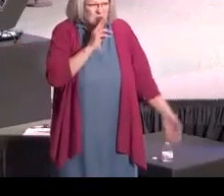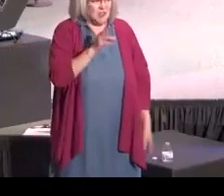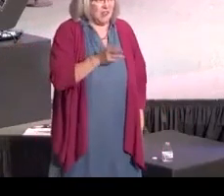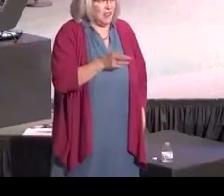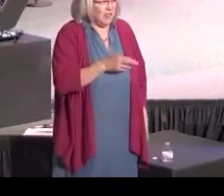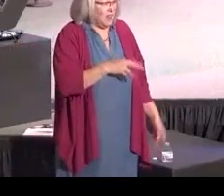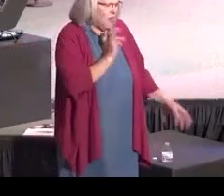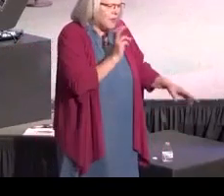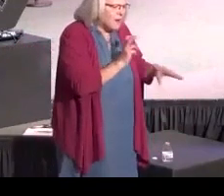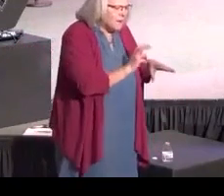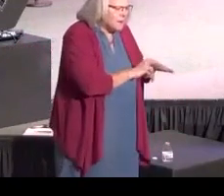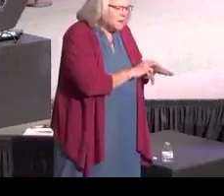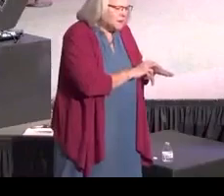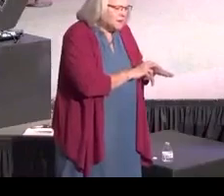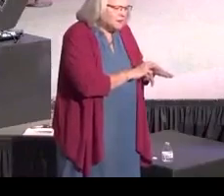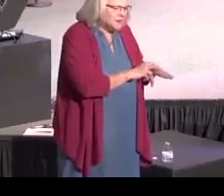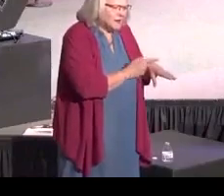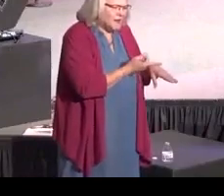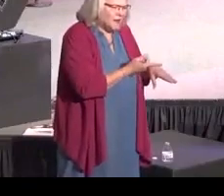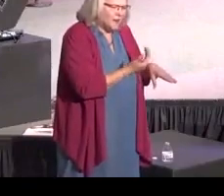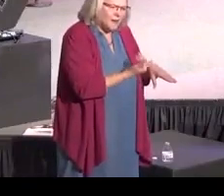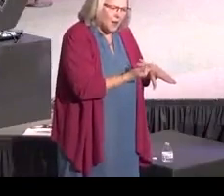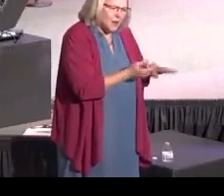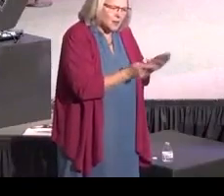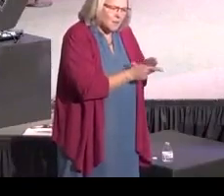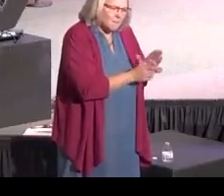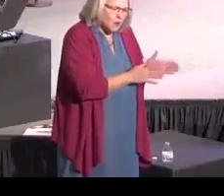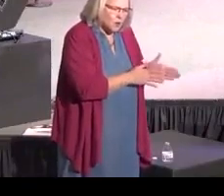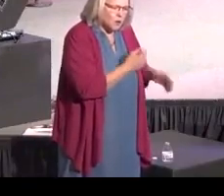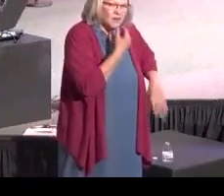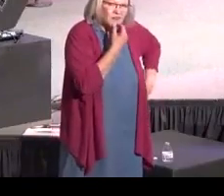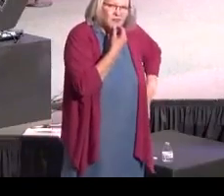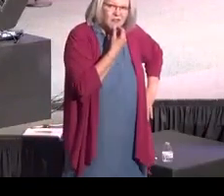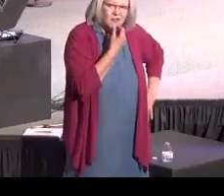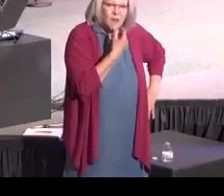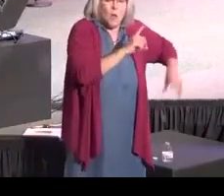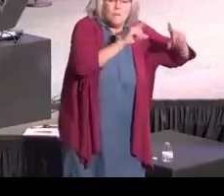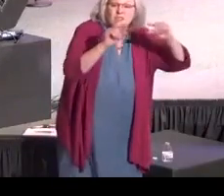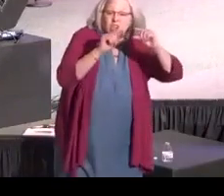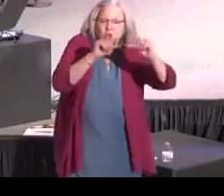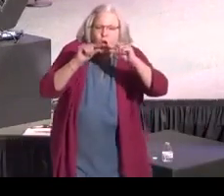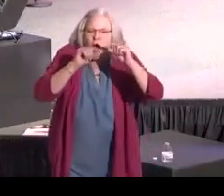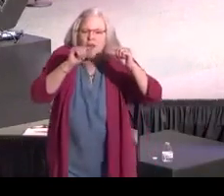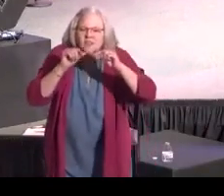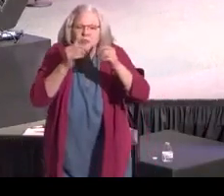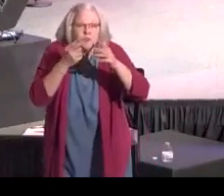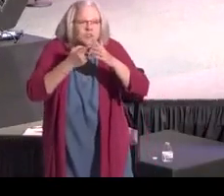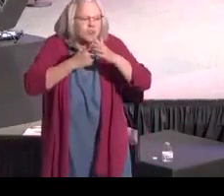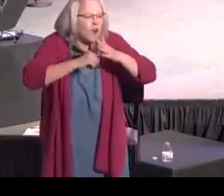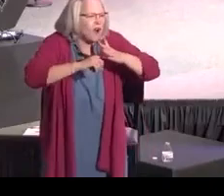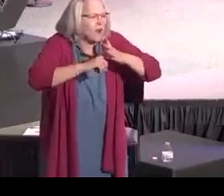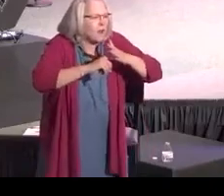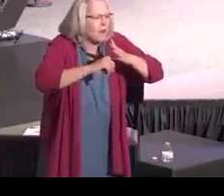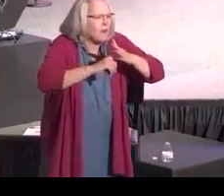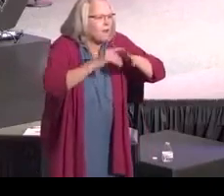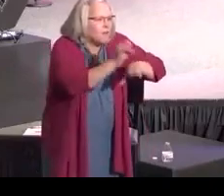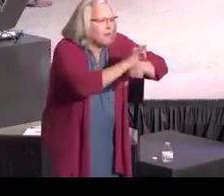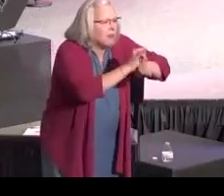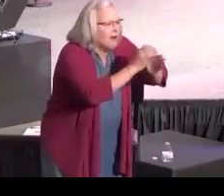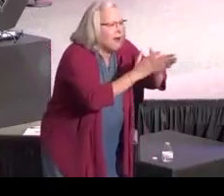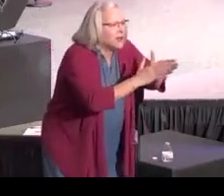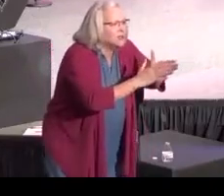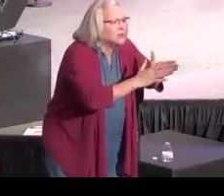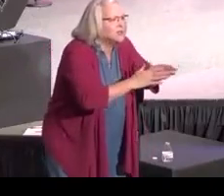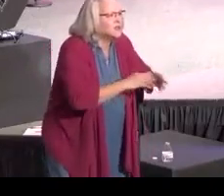bit by a snake. Yeah, he must be a murderer. For though he escaped from the sea, the goddess Justice, this is their Greek mythology,